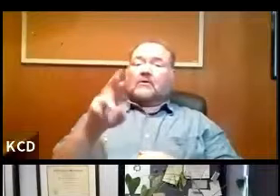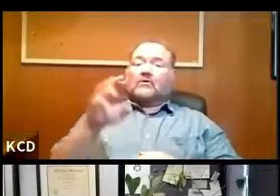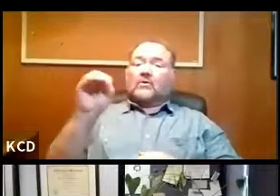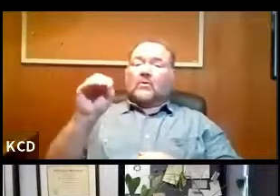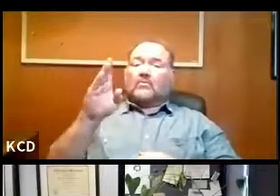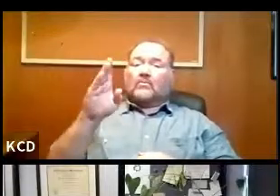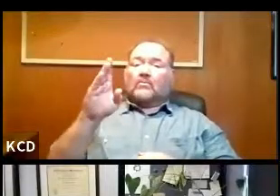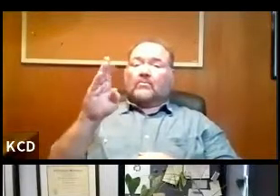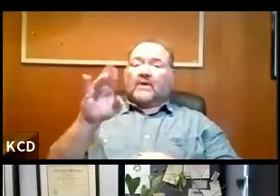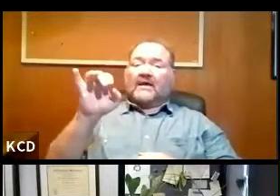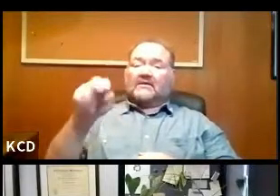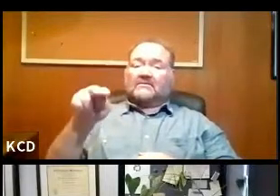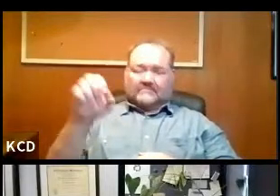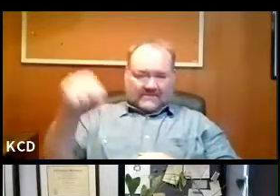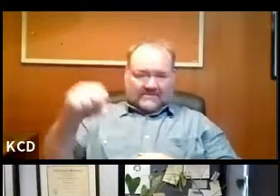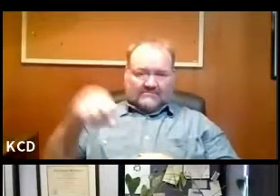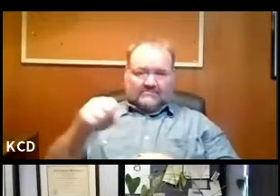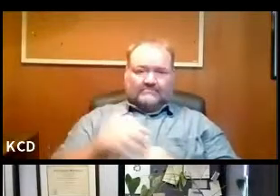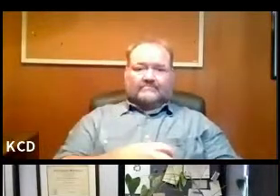O'Brien, Yes.